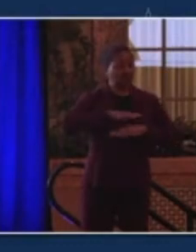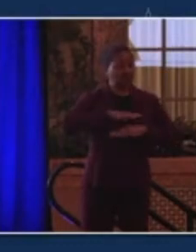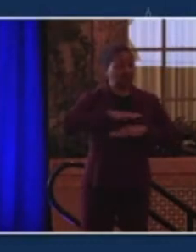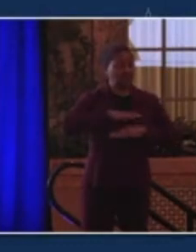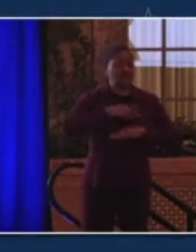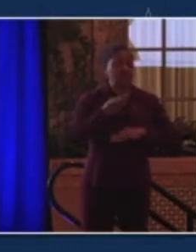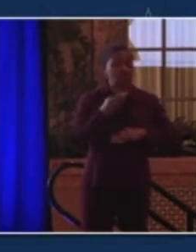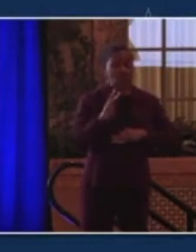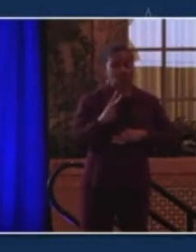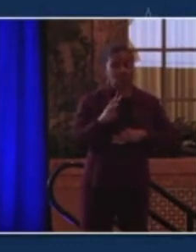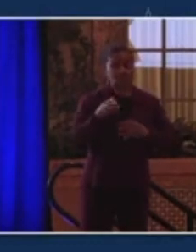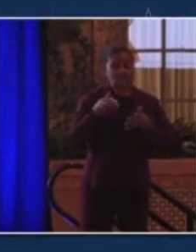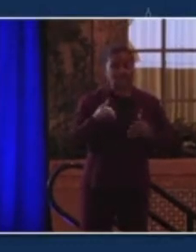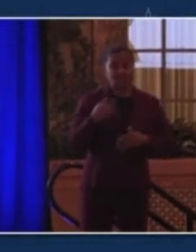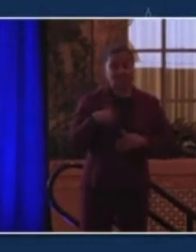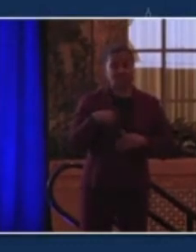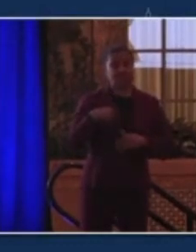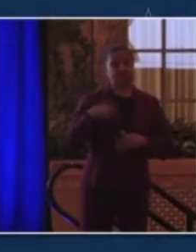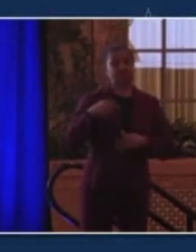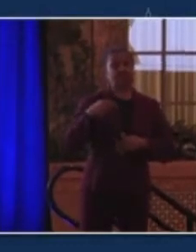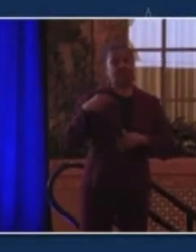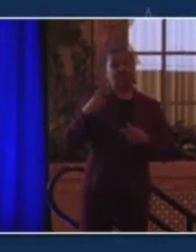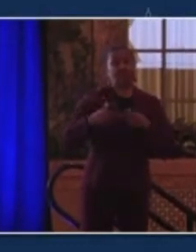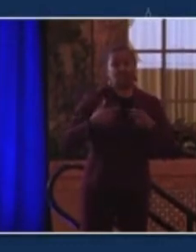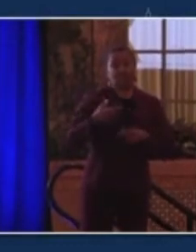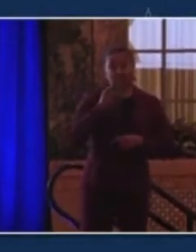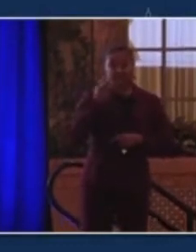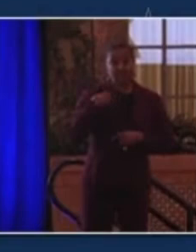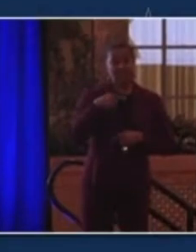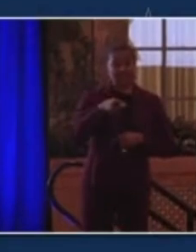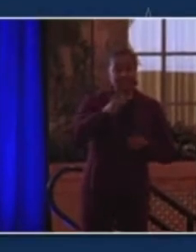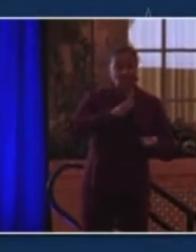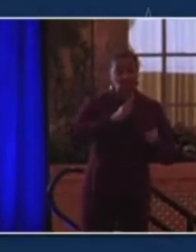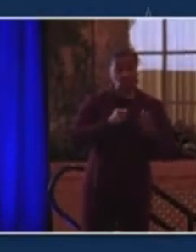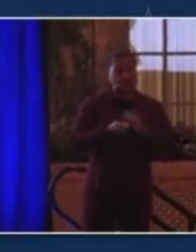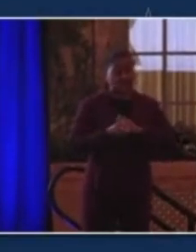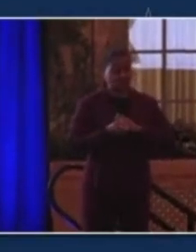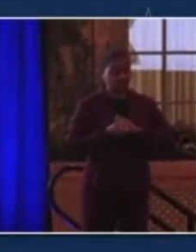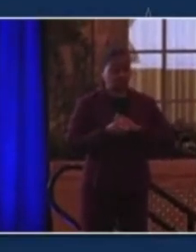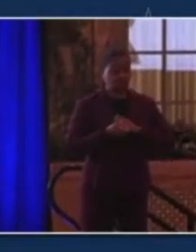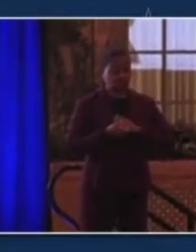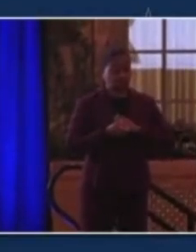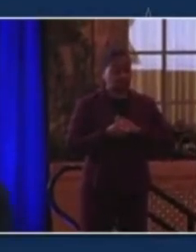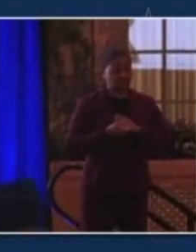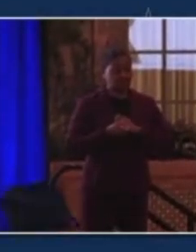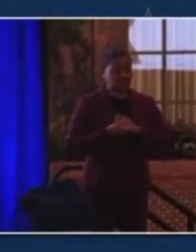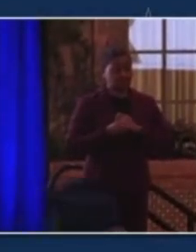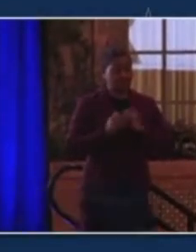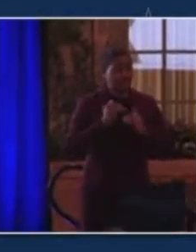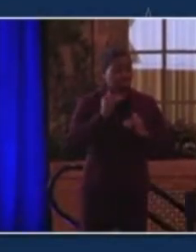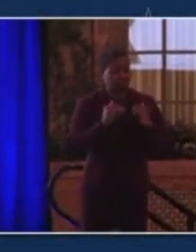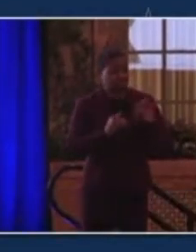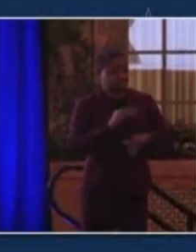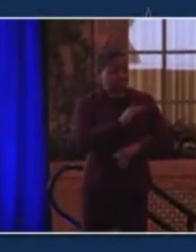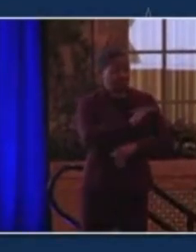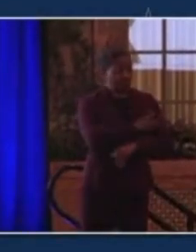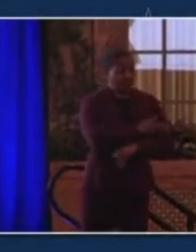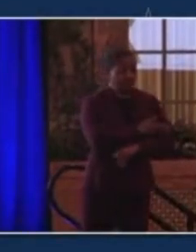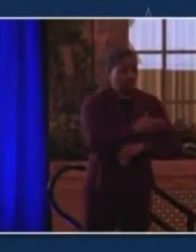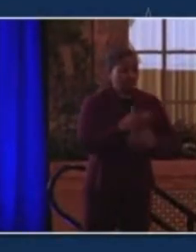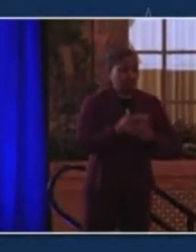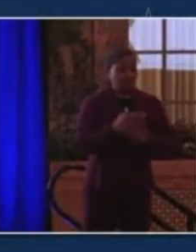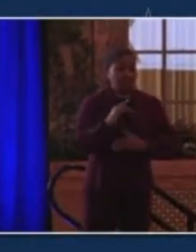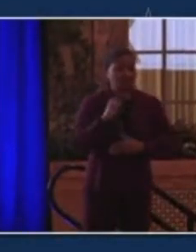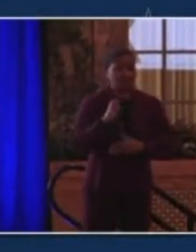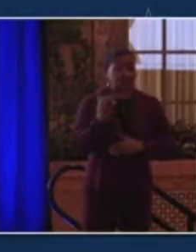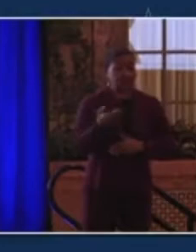Harold Washington left us a legacy because he changed the balance of power between the races in